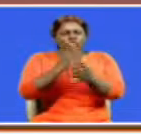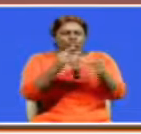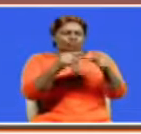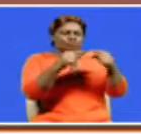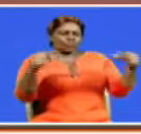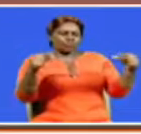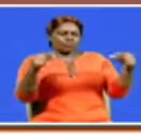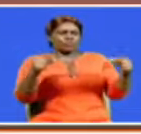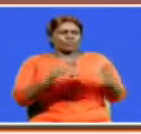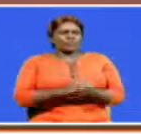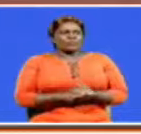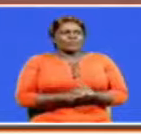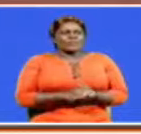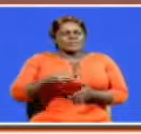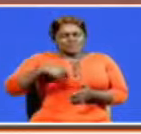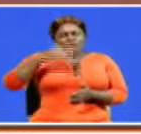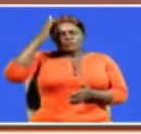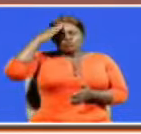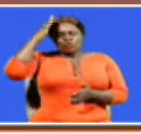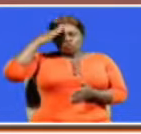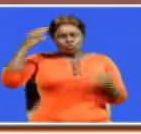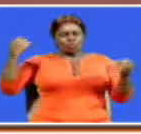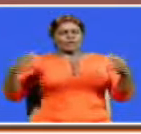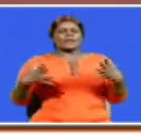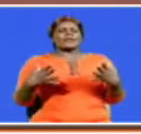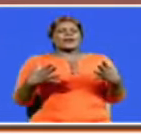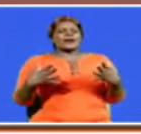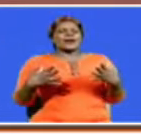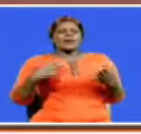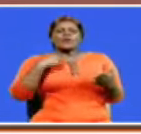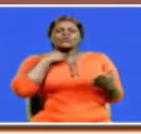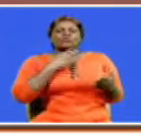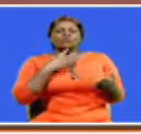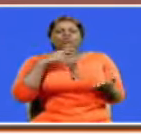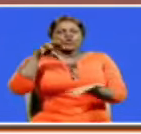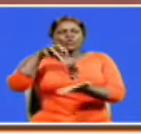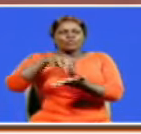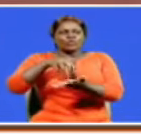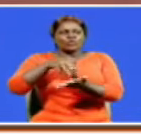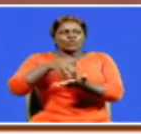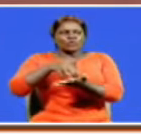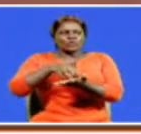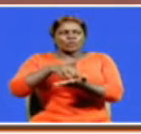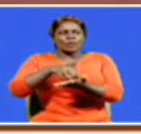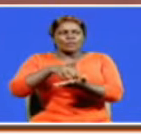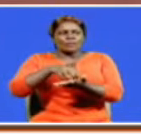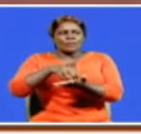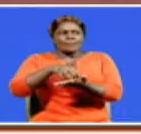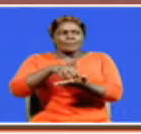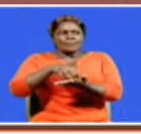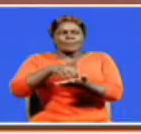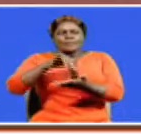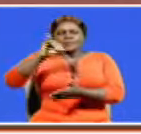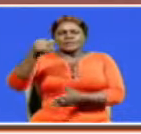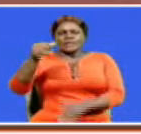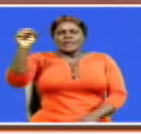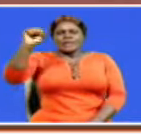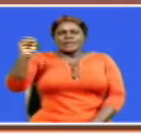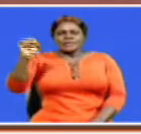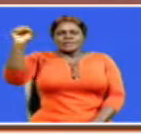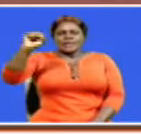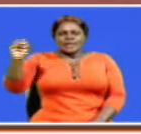lab. We also acknowledge KUPPET's position on domiciling the JSS